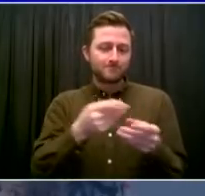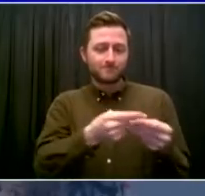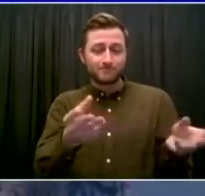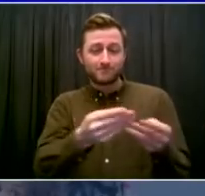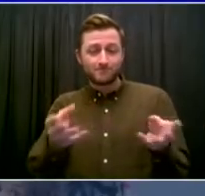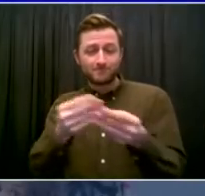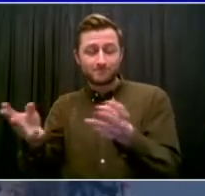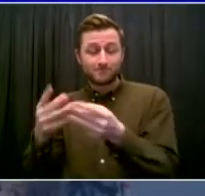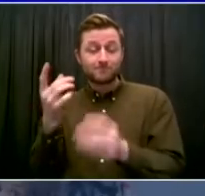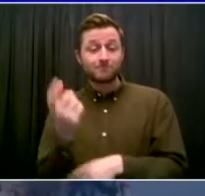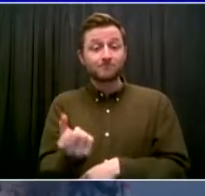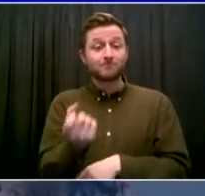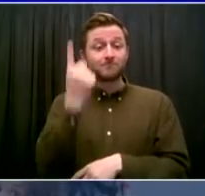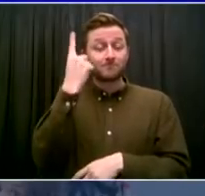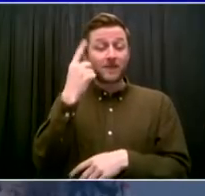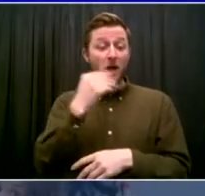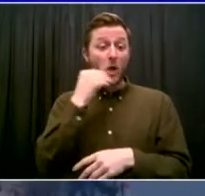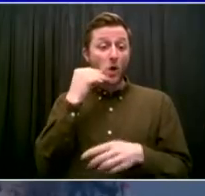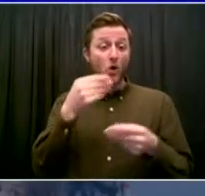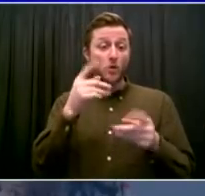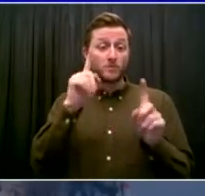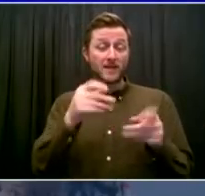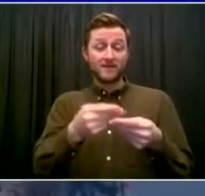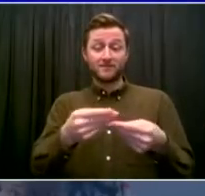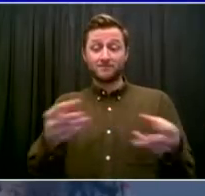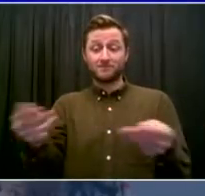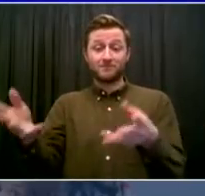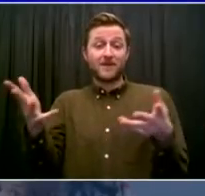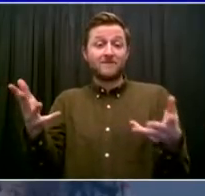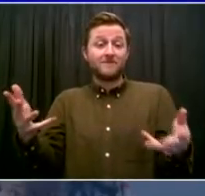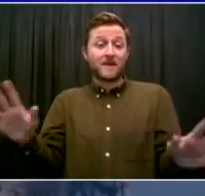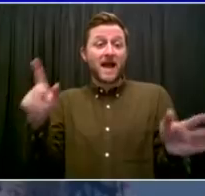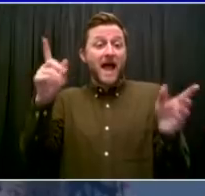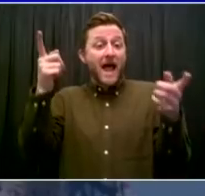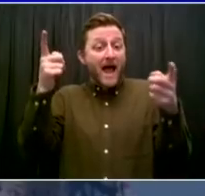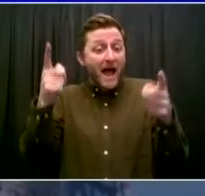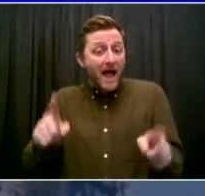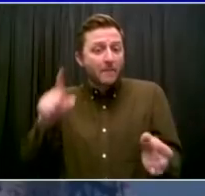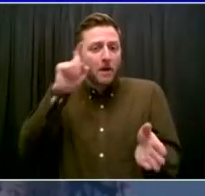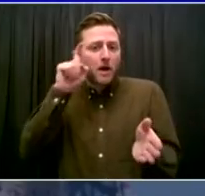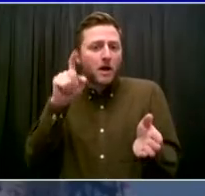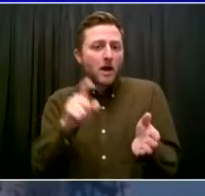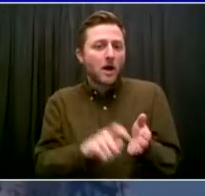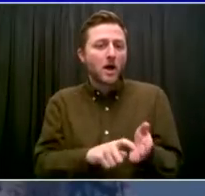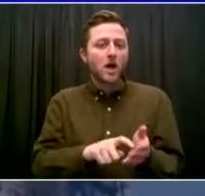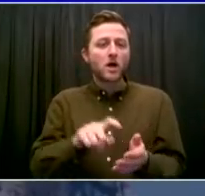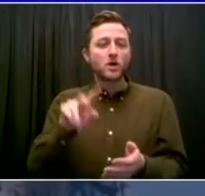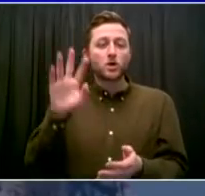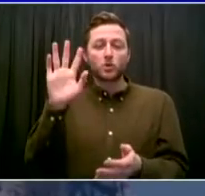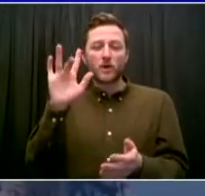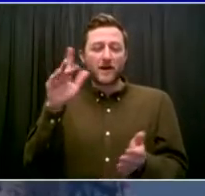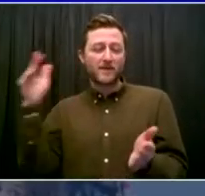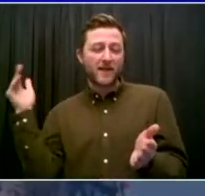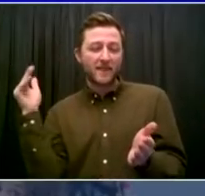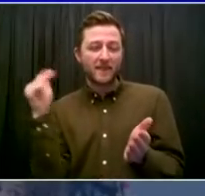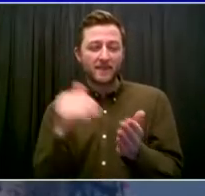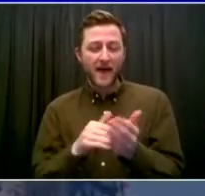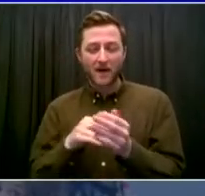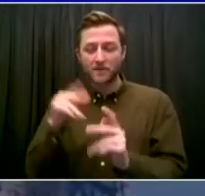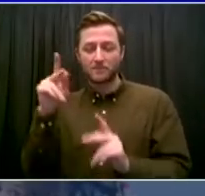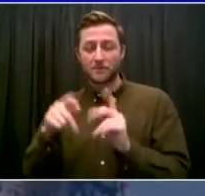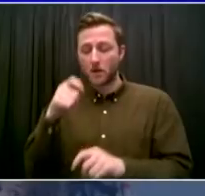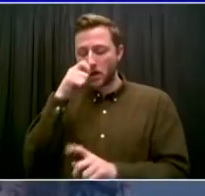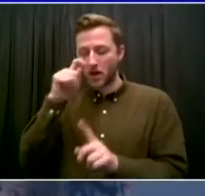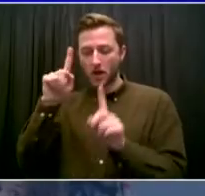additional people reported cases. This allowed us to isolate these cases so we would